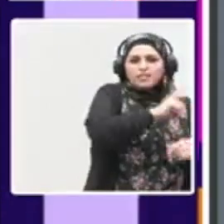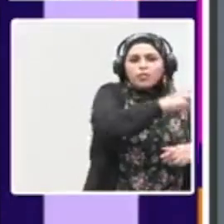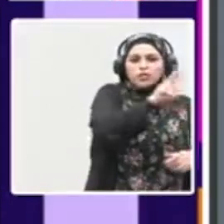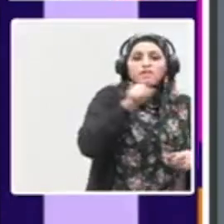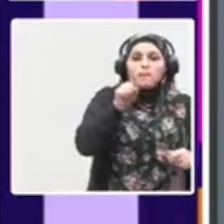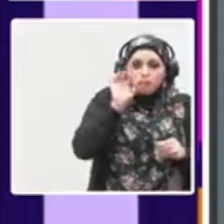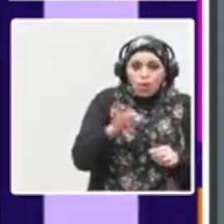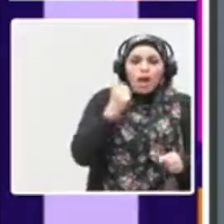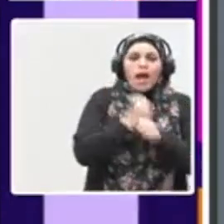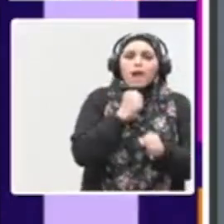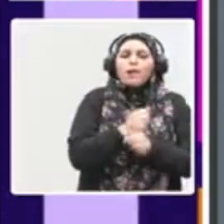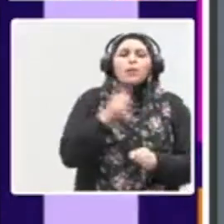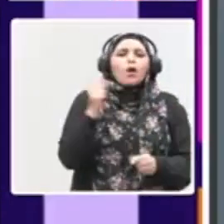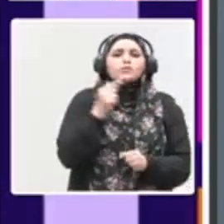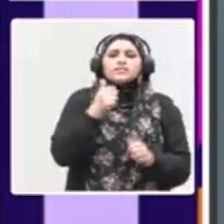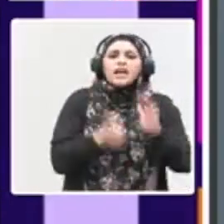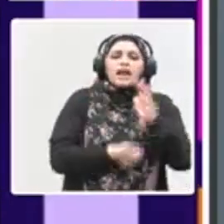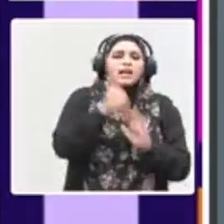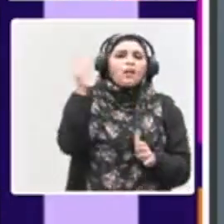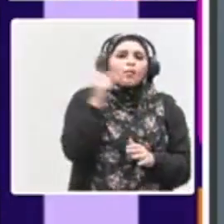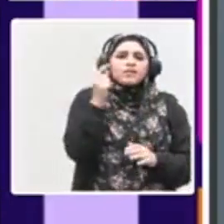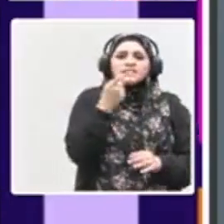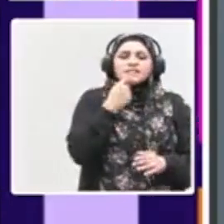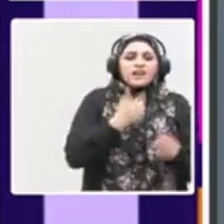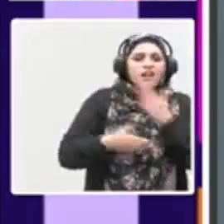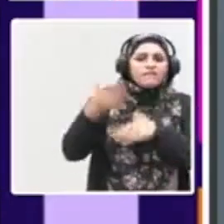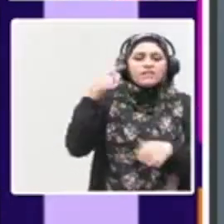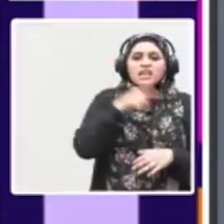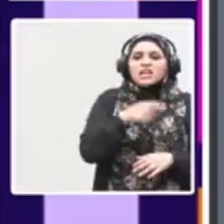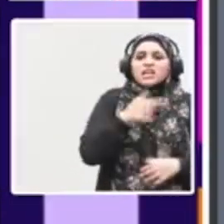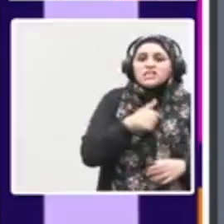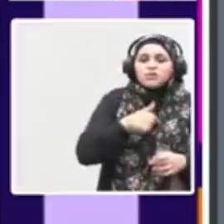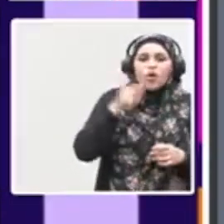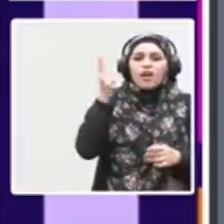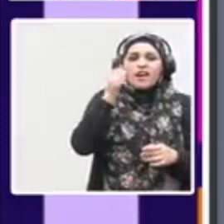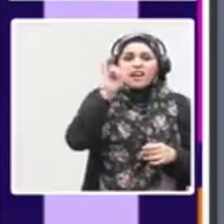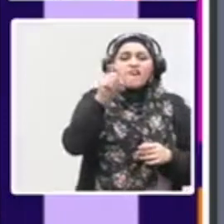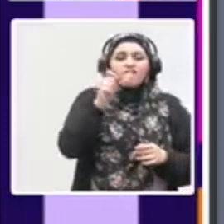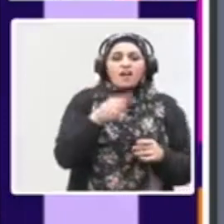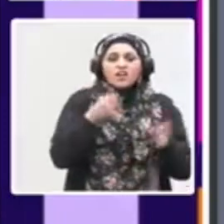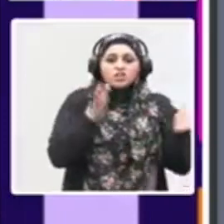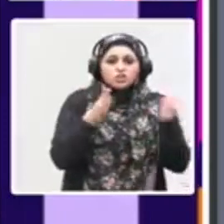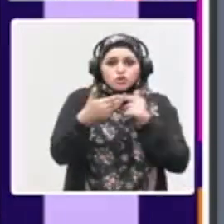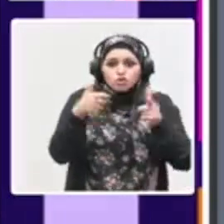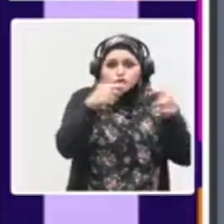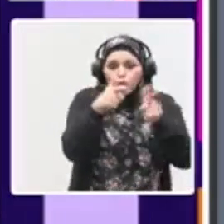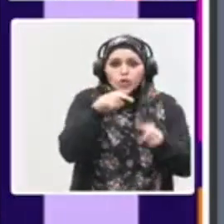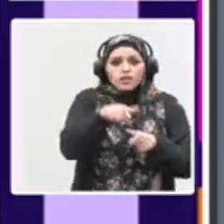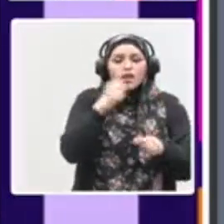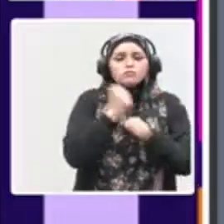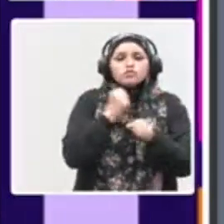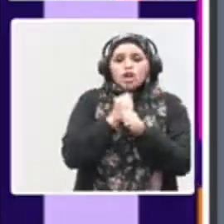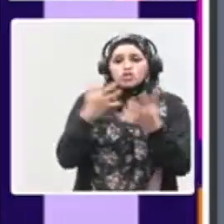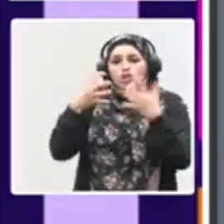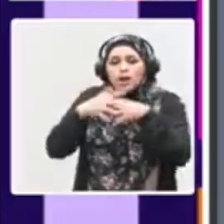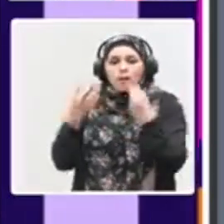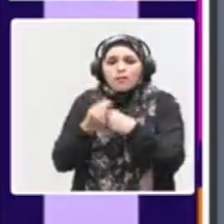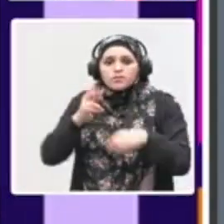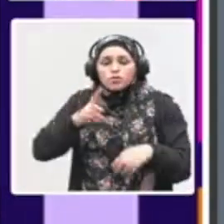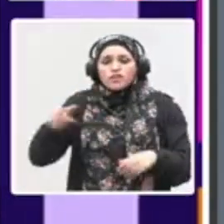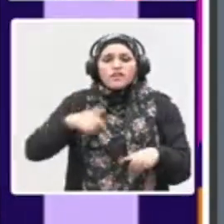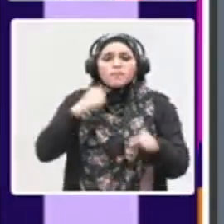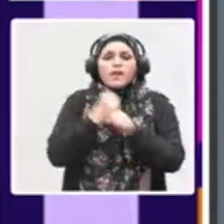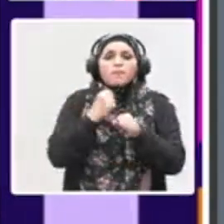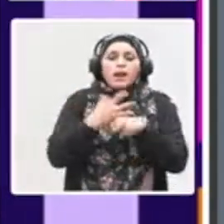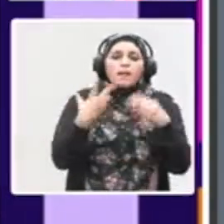where Upriver Studios with other partners in the region were working closely with the Office of the Governor of the State of New